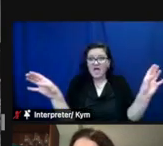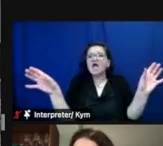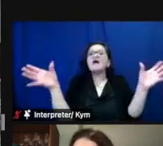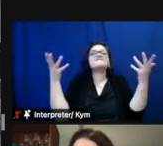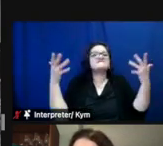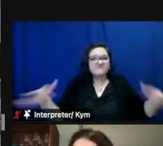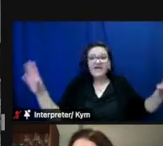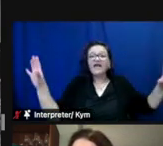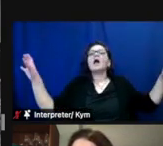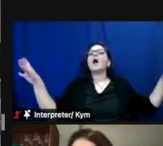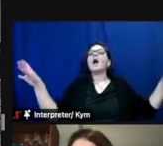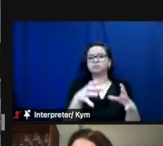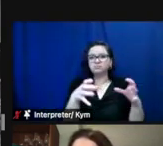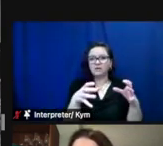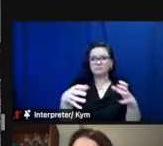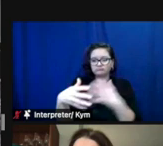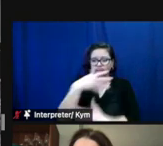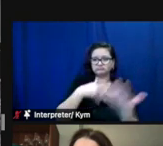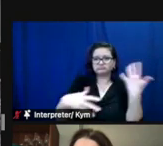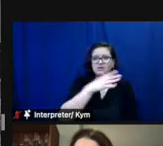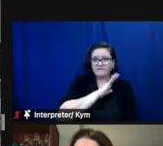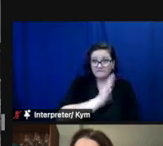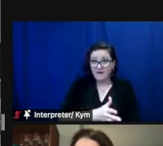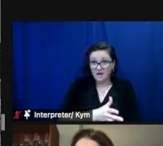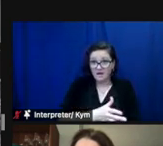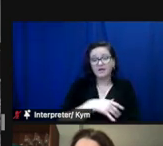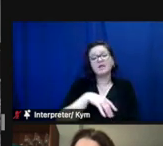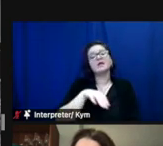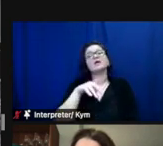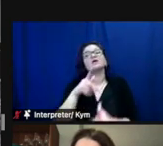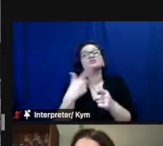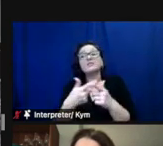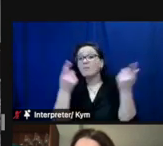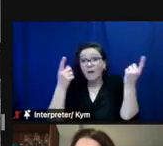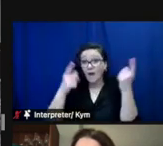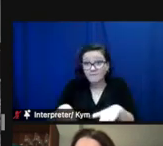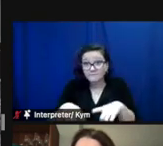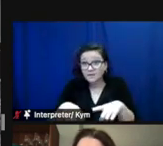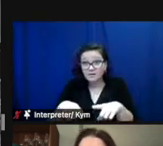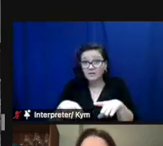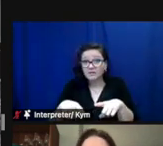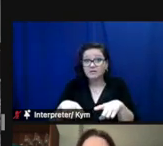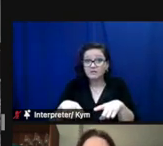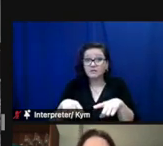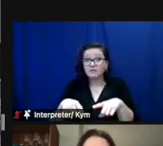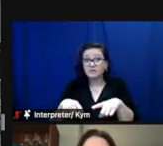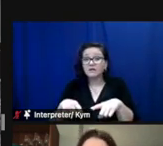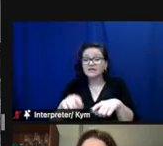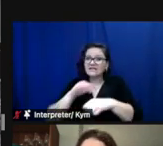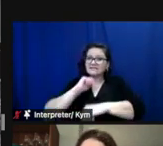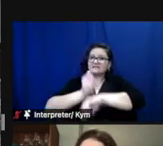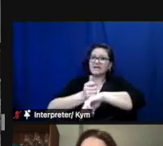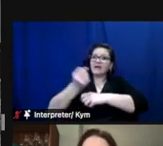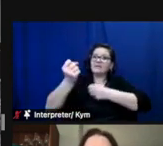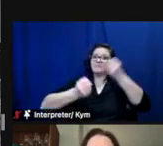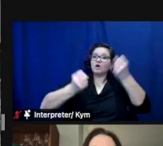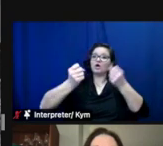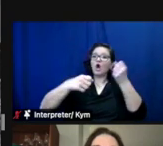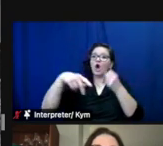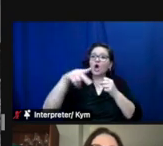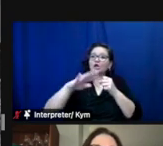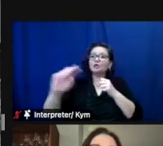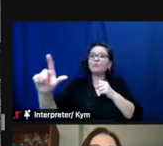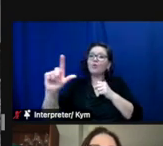work. And so what people did then is they set up carpools, right? So people could get from place, so kind of